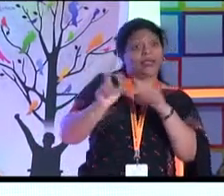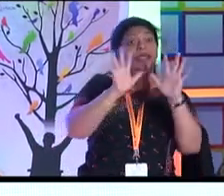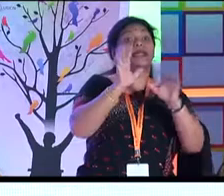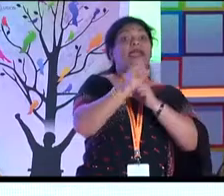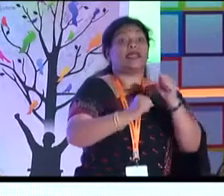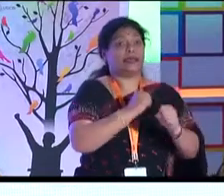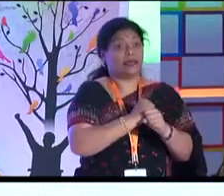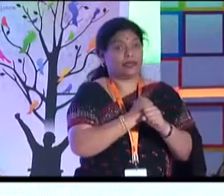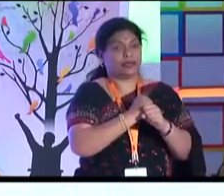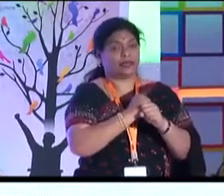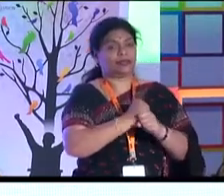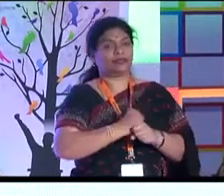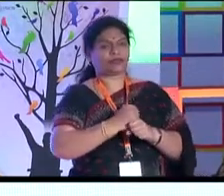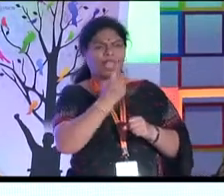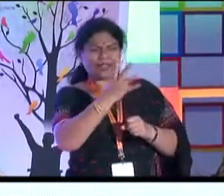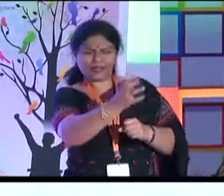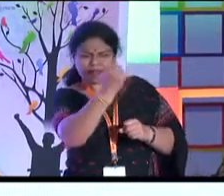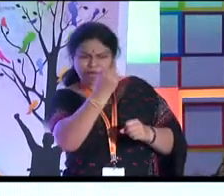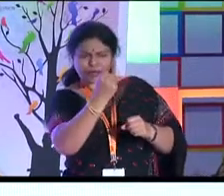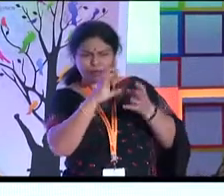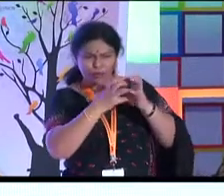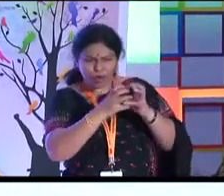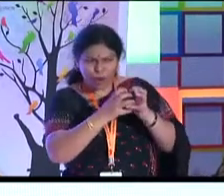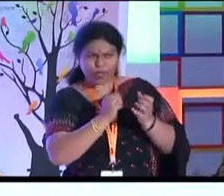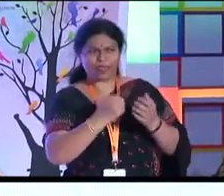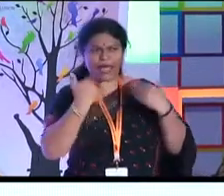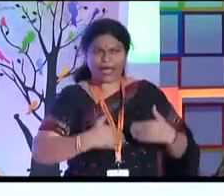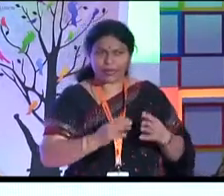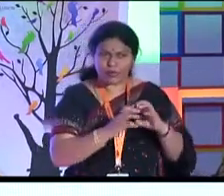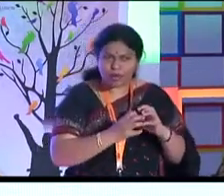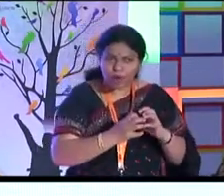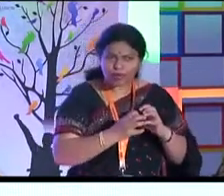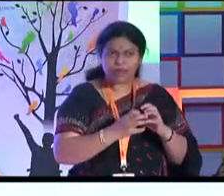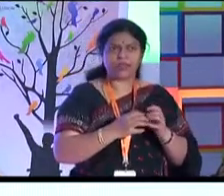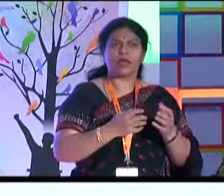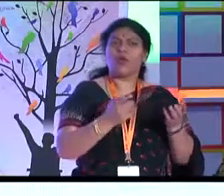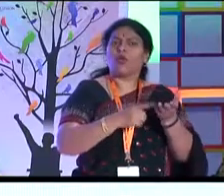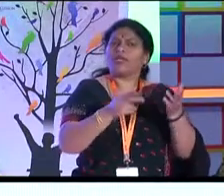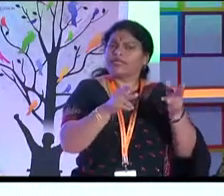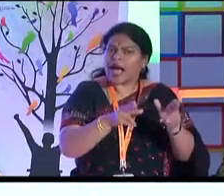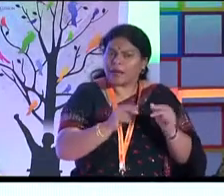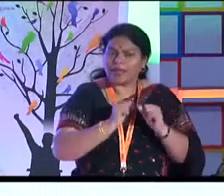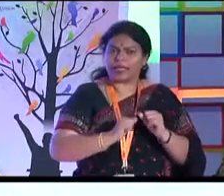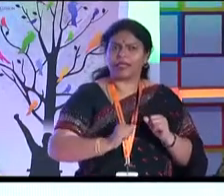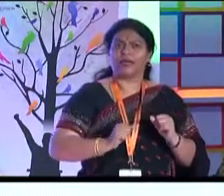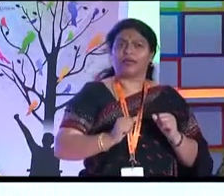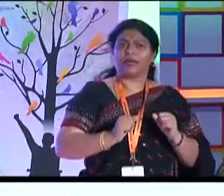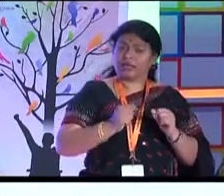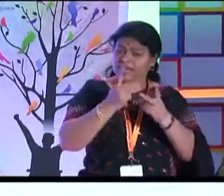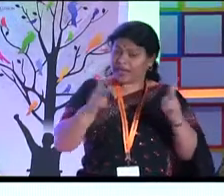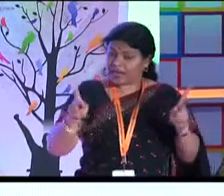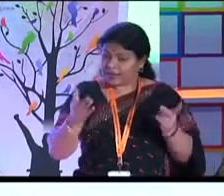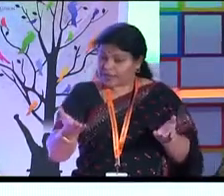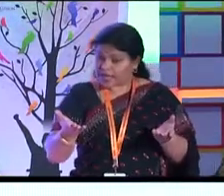also track the onset of disease. We can also look at, you know, what is causing. Is there a